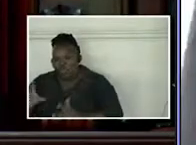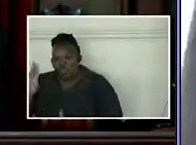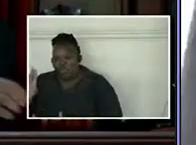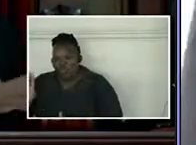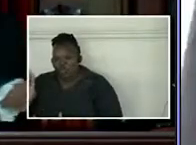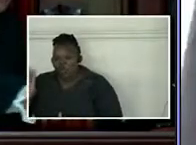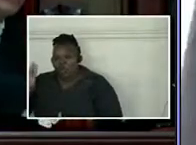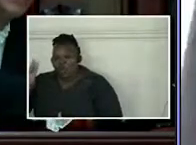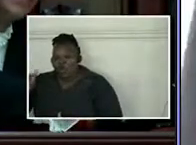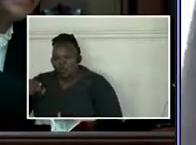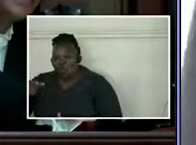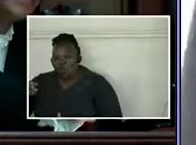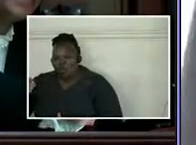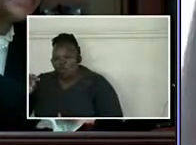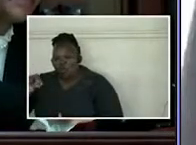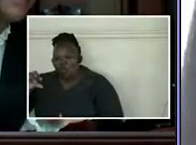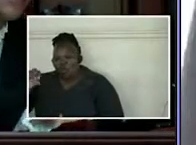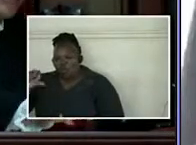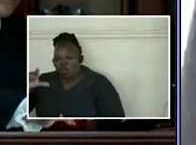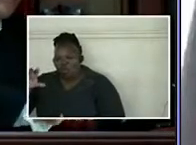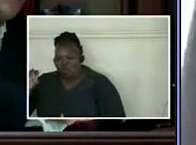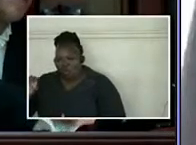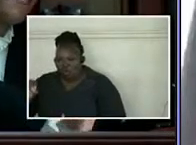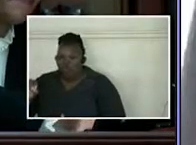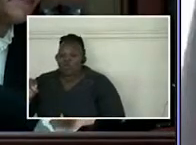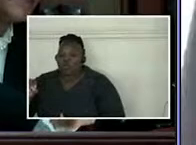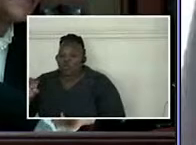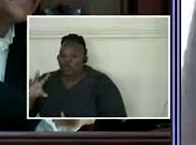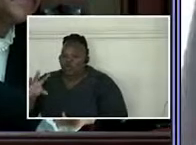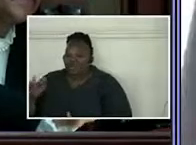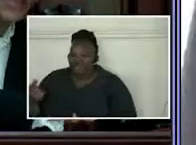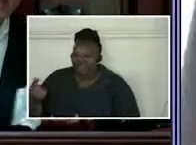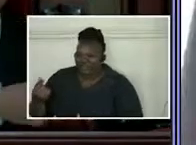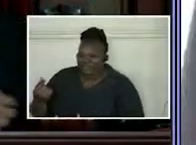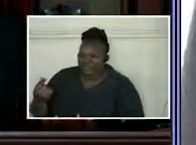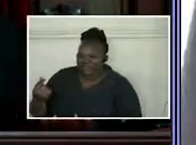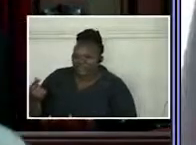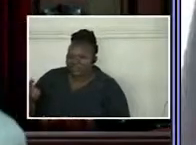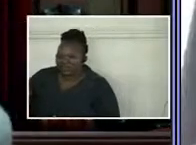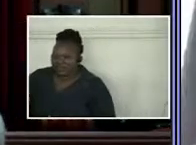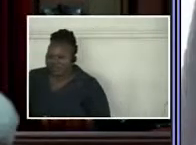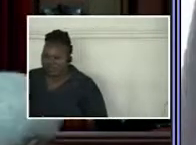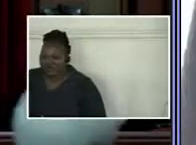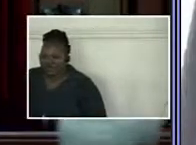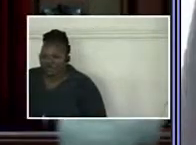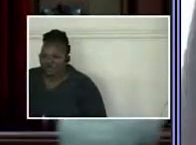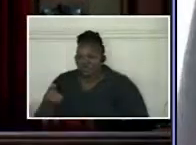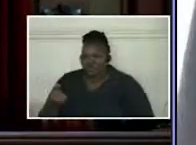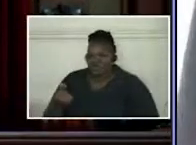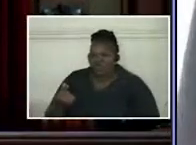committee has also observed that funding for the construction of the belgrade fitness